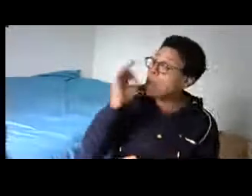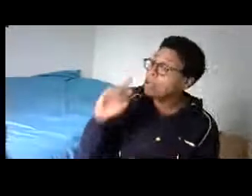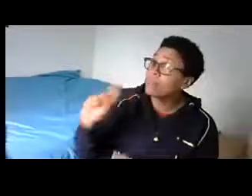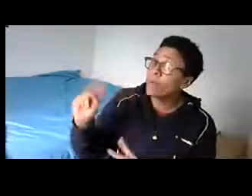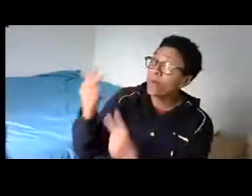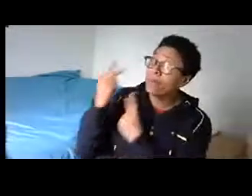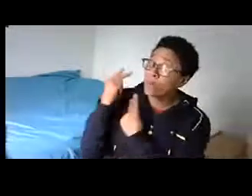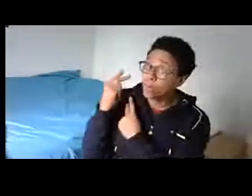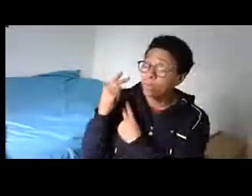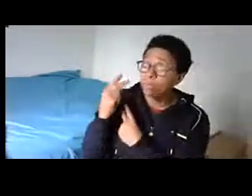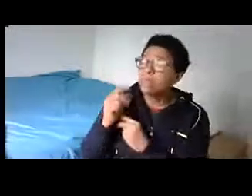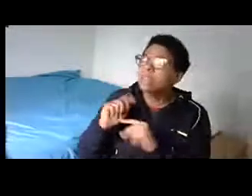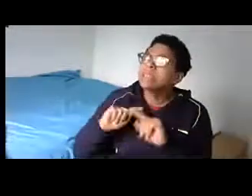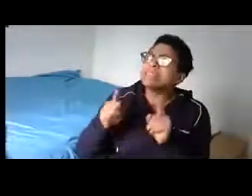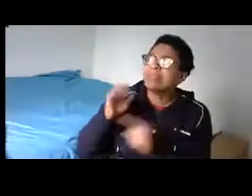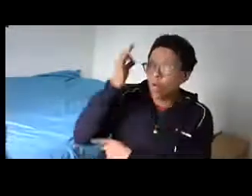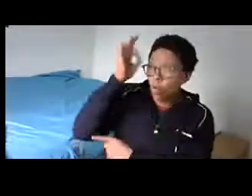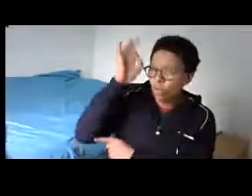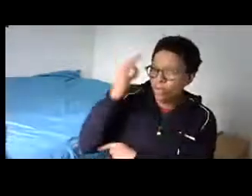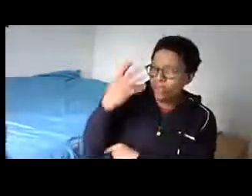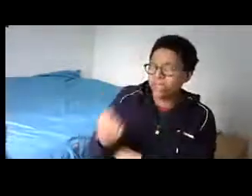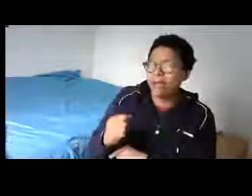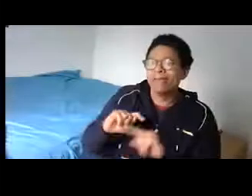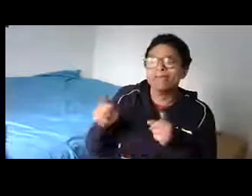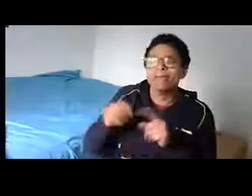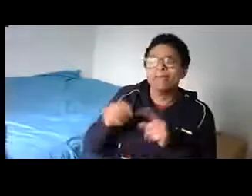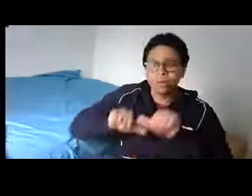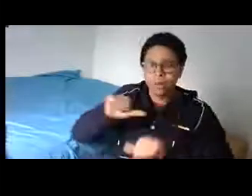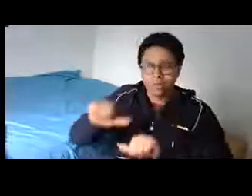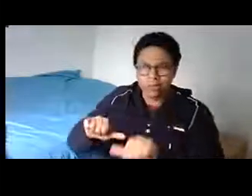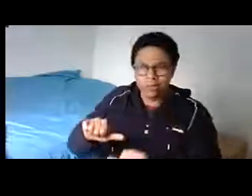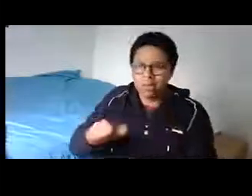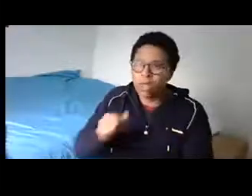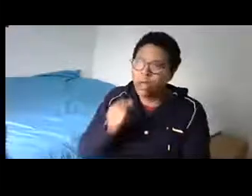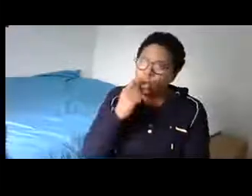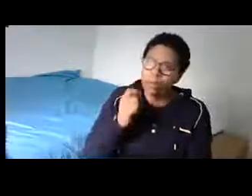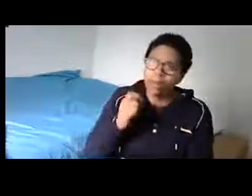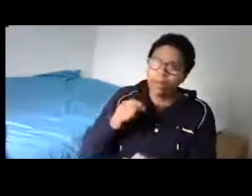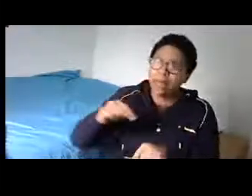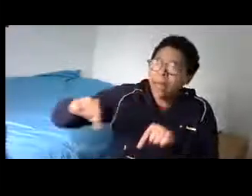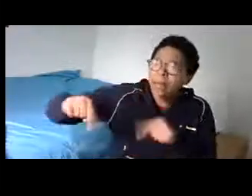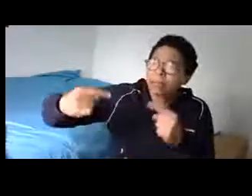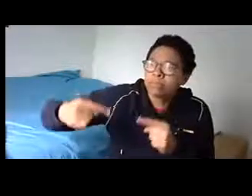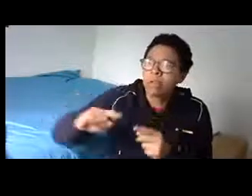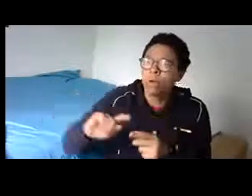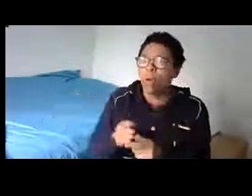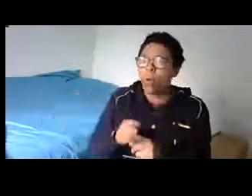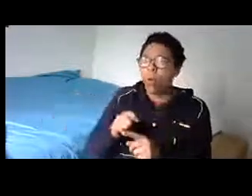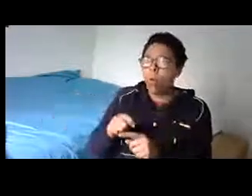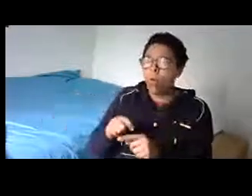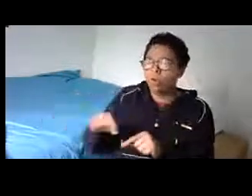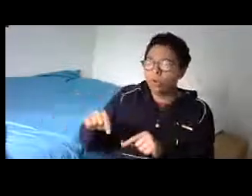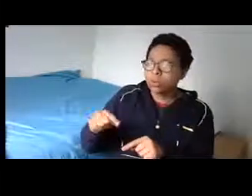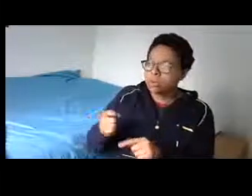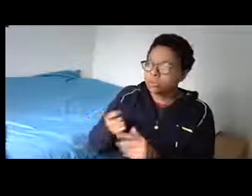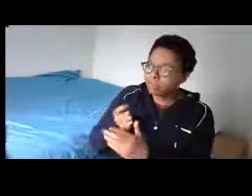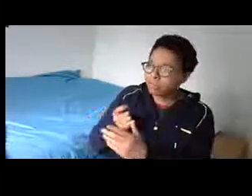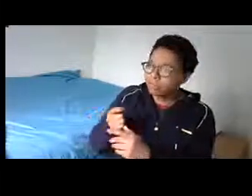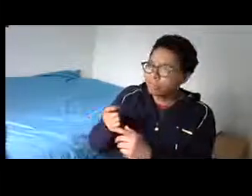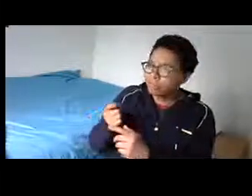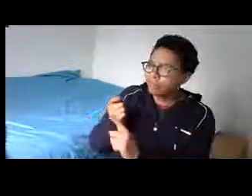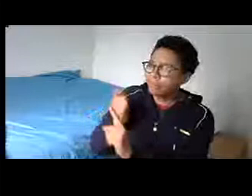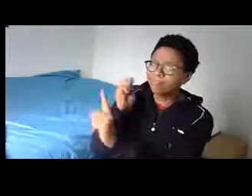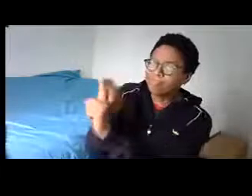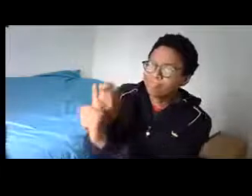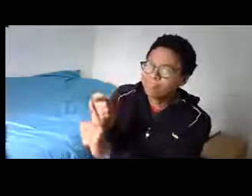process differently, but it's either appeal or review, but they have to do it under the Care